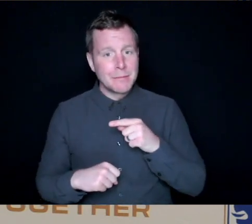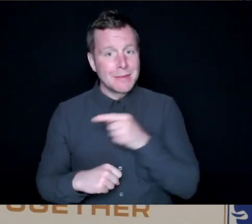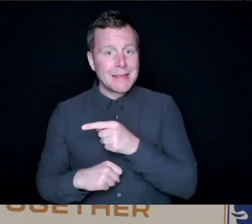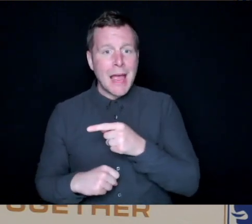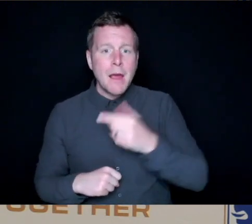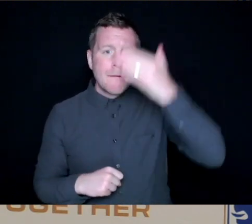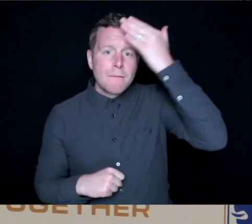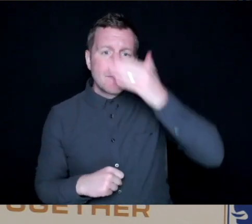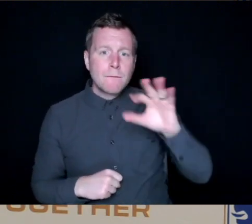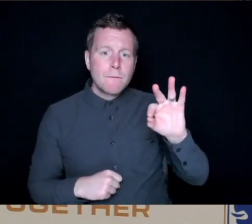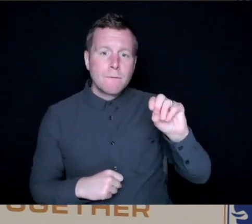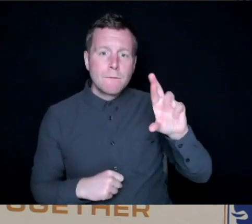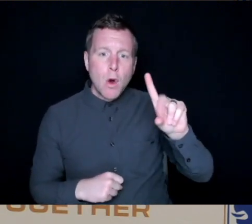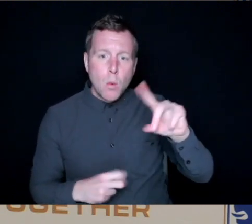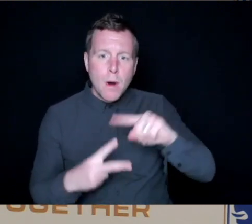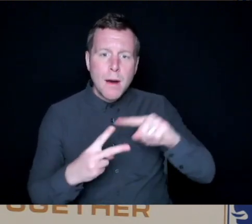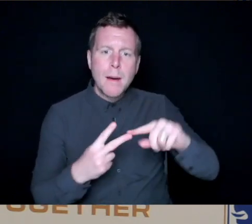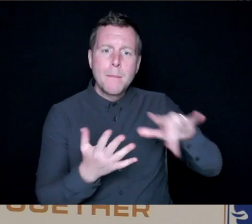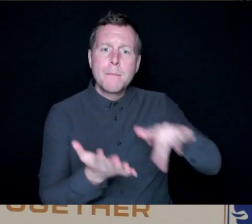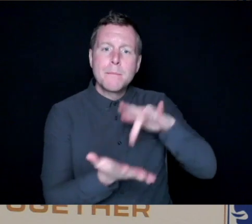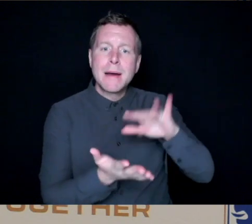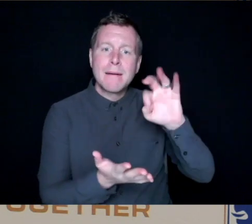forward line and coming off midfield.